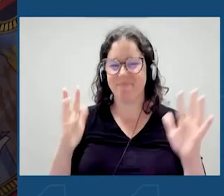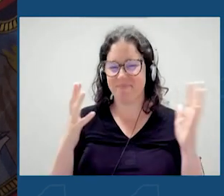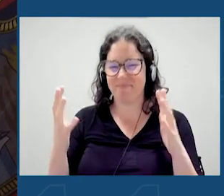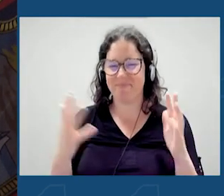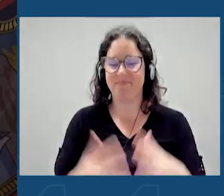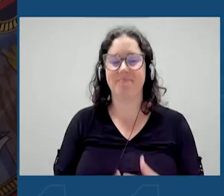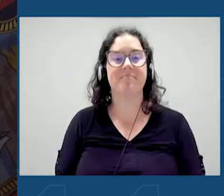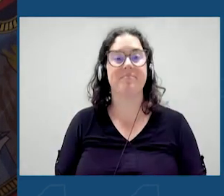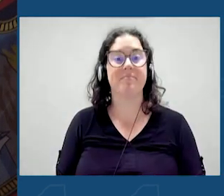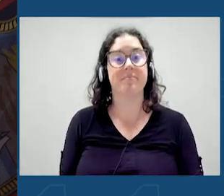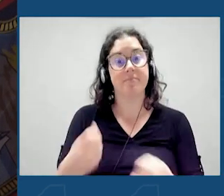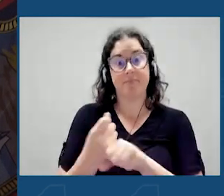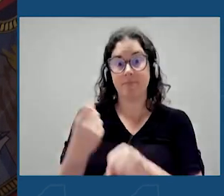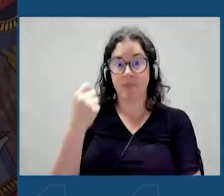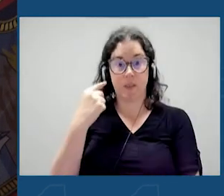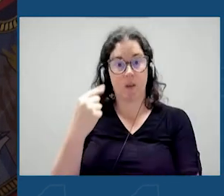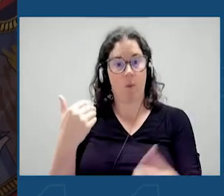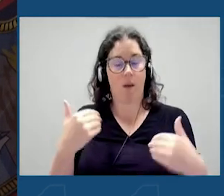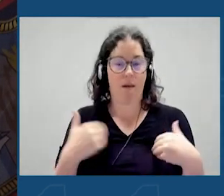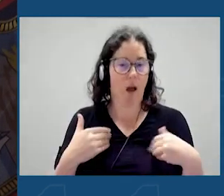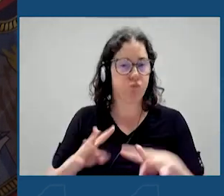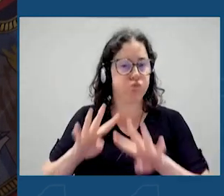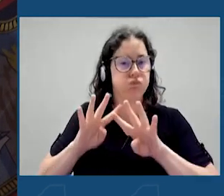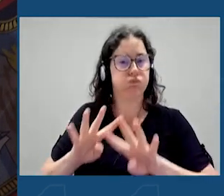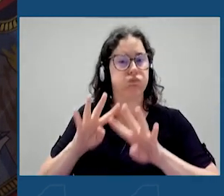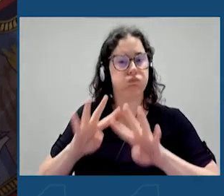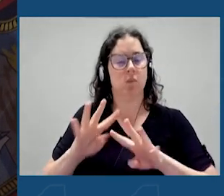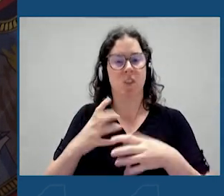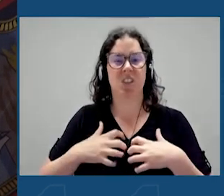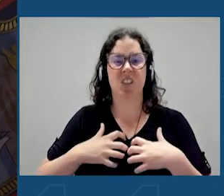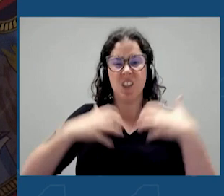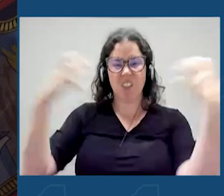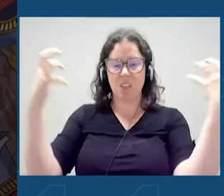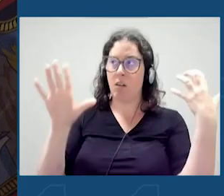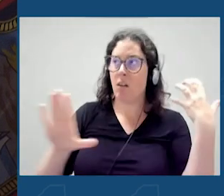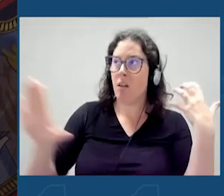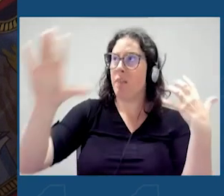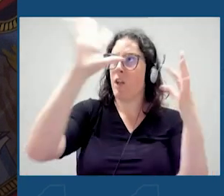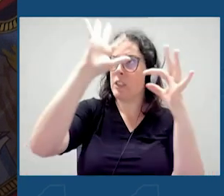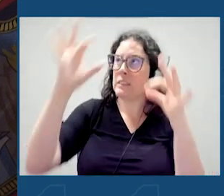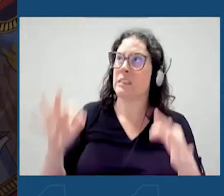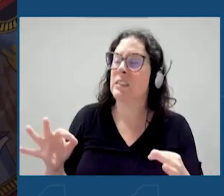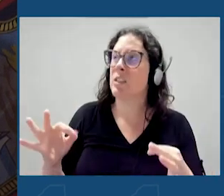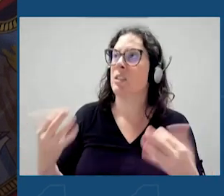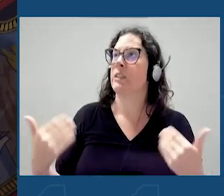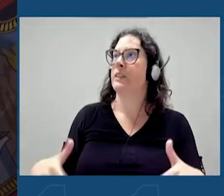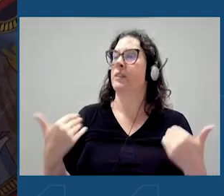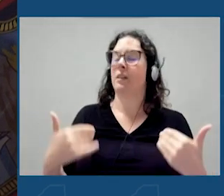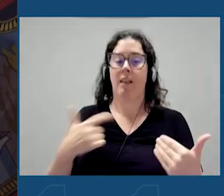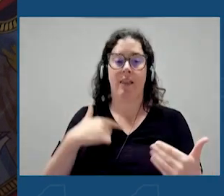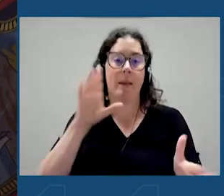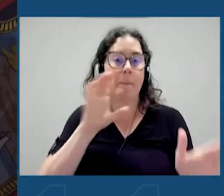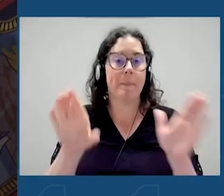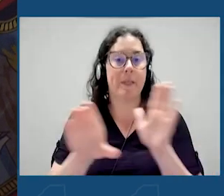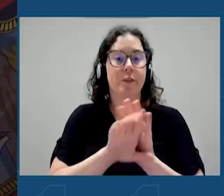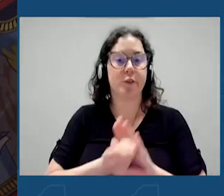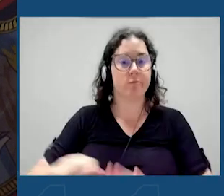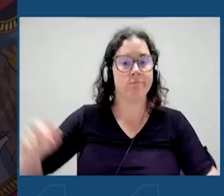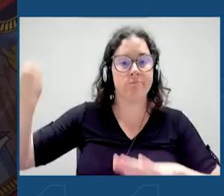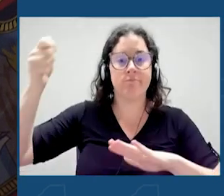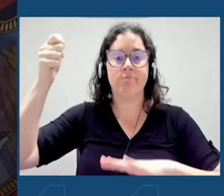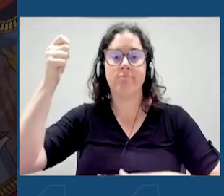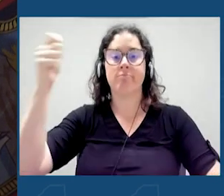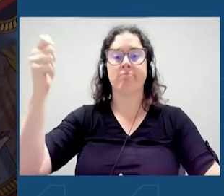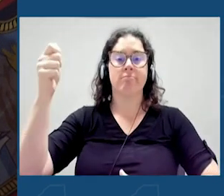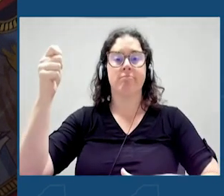One year ago, when we had our rallies and we were so outraged over the decision, I evoked the image of the Statue of Liberty standing tall in